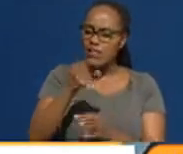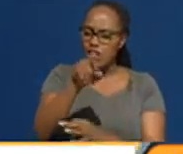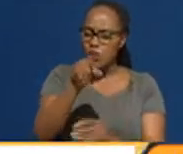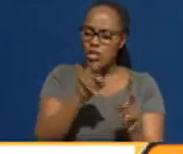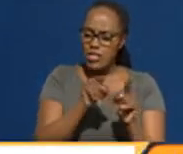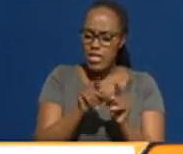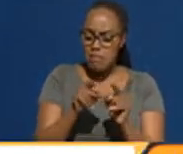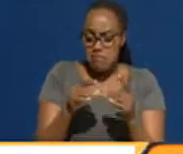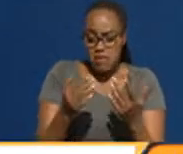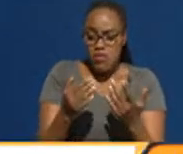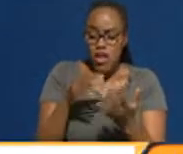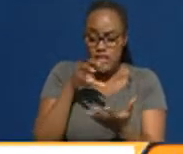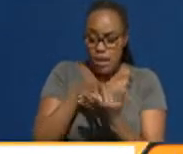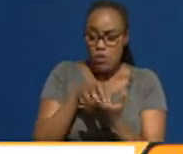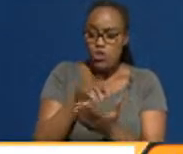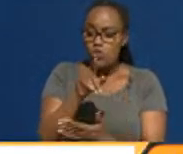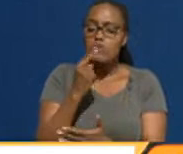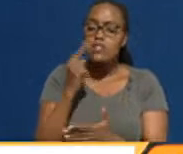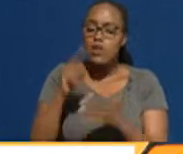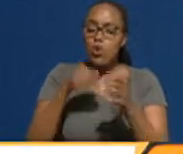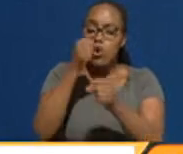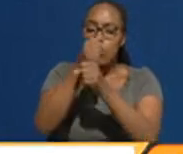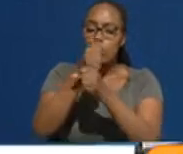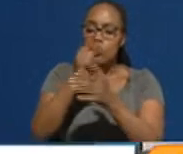shoes, what would you be saying or doing?